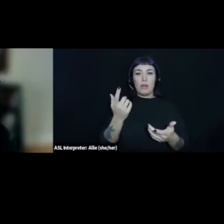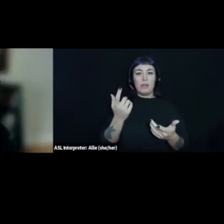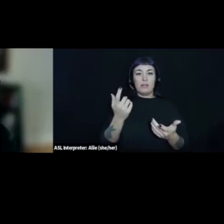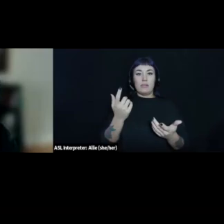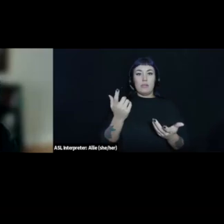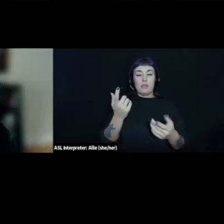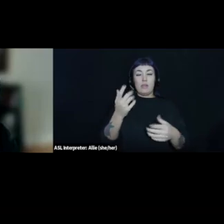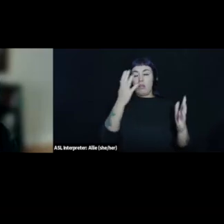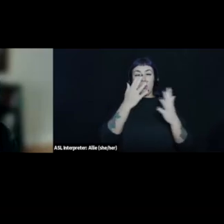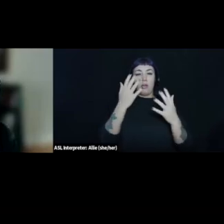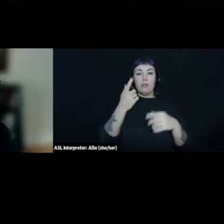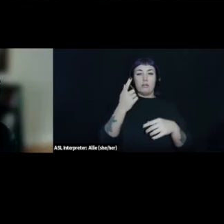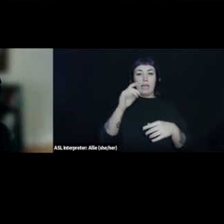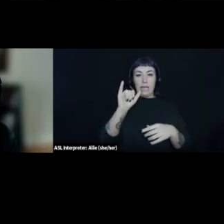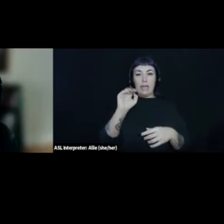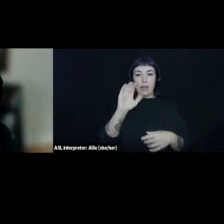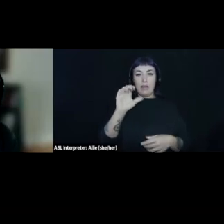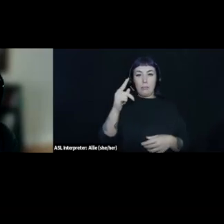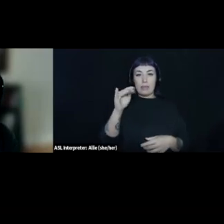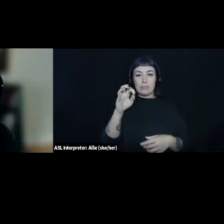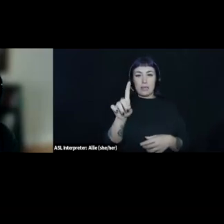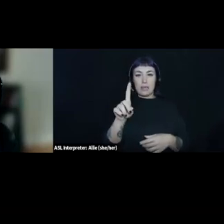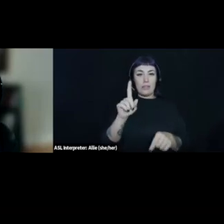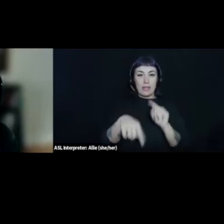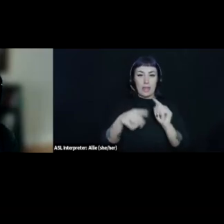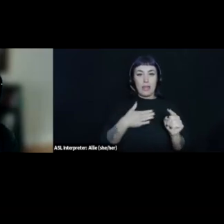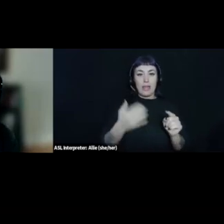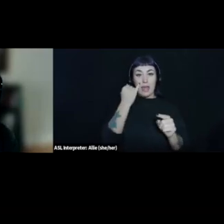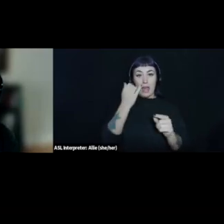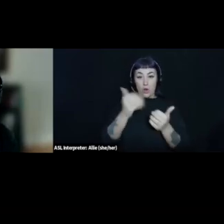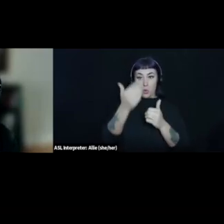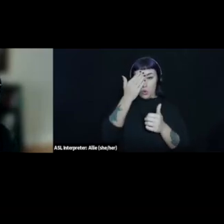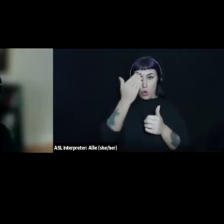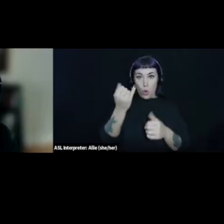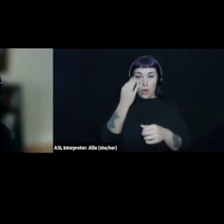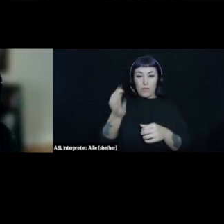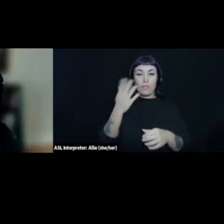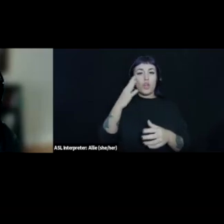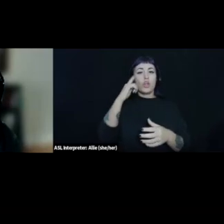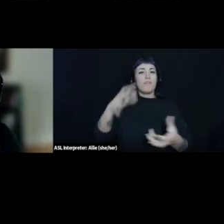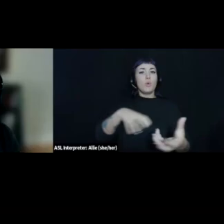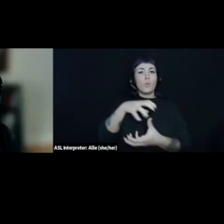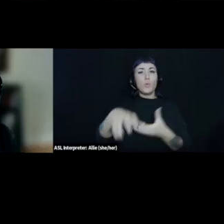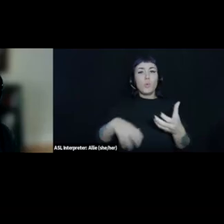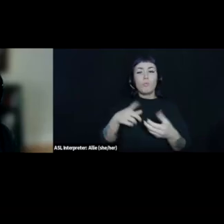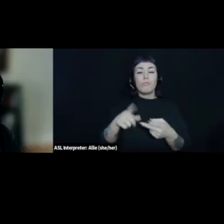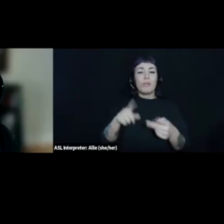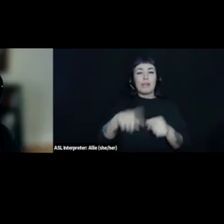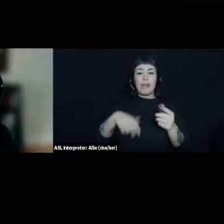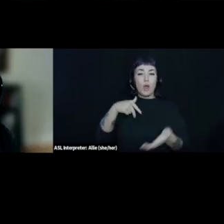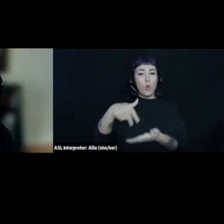cannot consent. Ways you might know that somebody's incapacitated are confusion. They can't